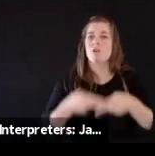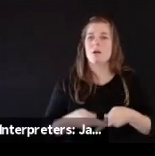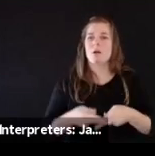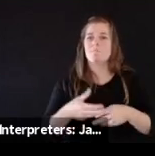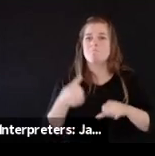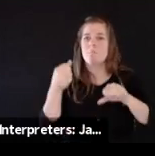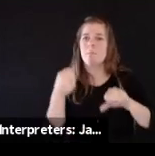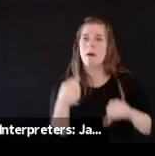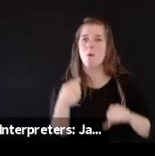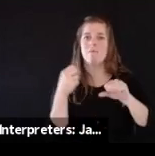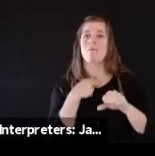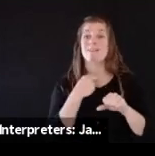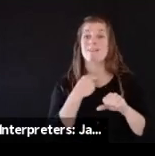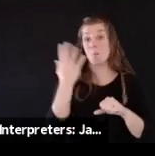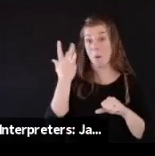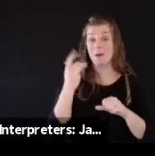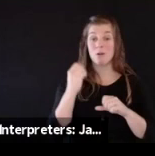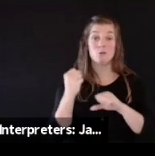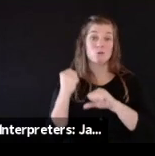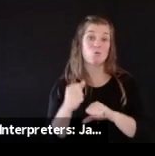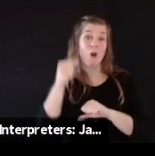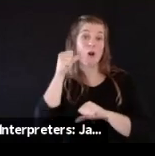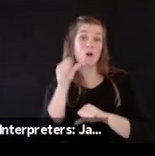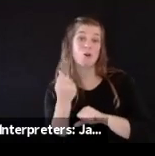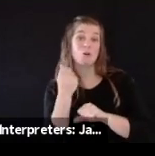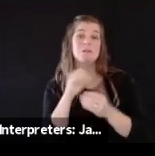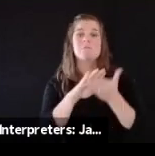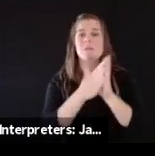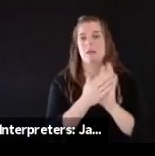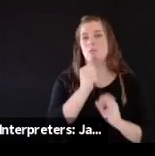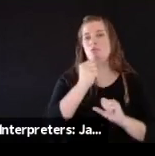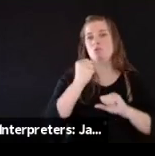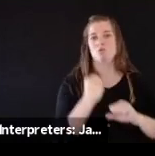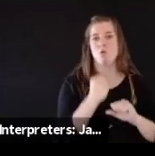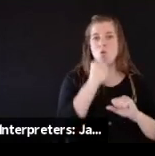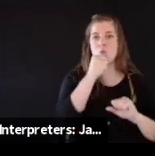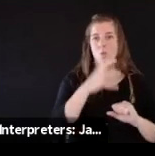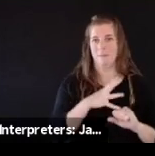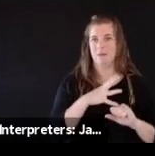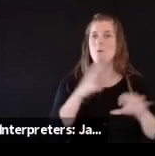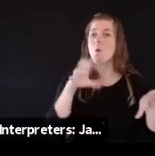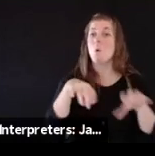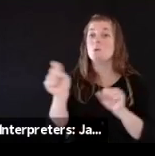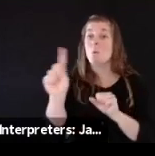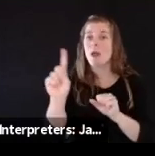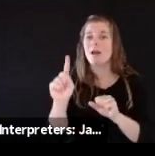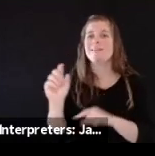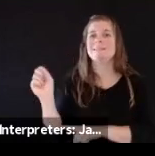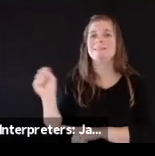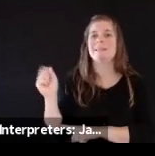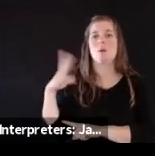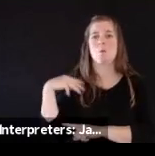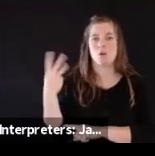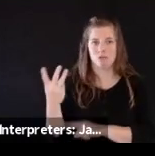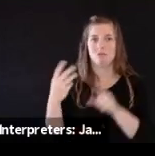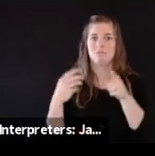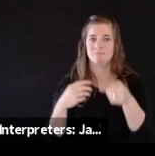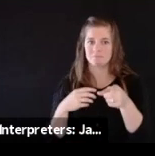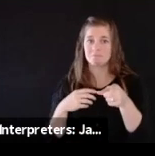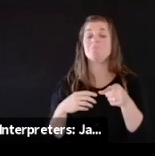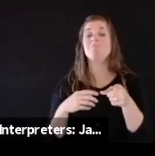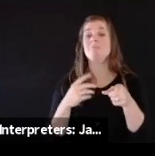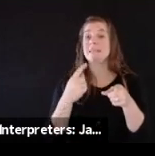Strong Girls Become Strong Women, which is hosted in Seattle, Washington. And it provides opportunities for adolescent girls to